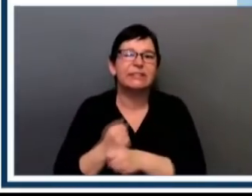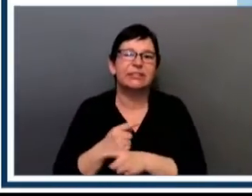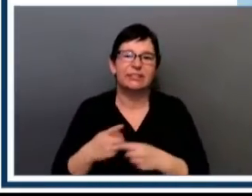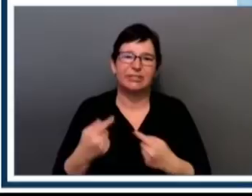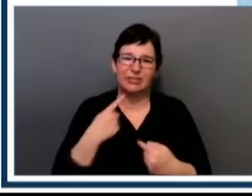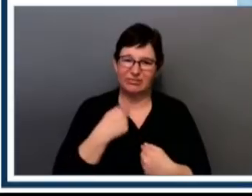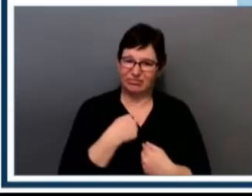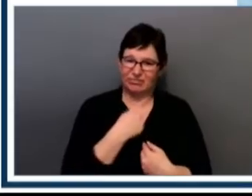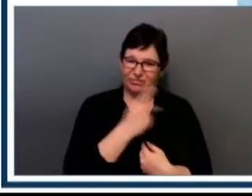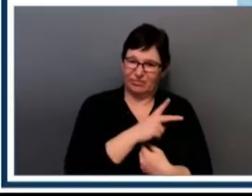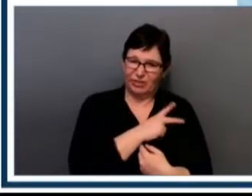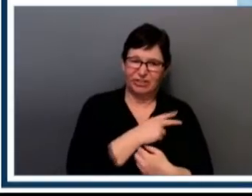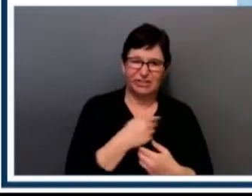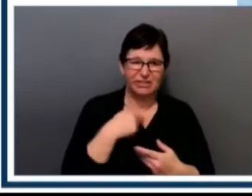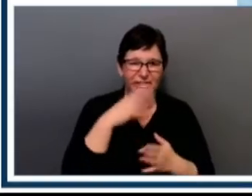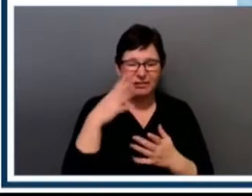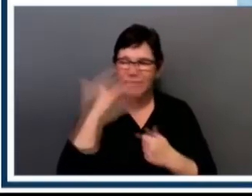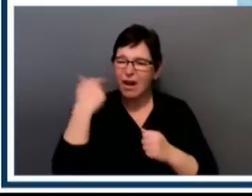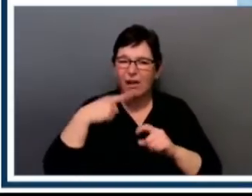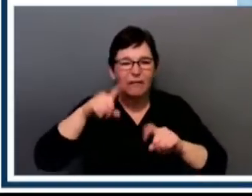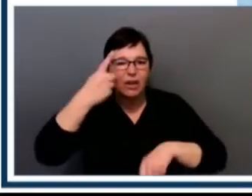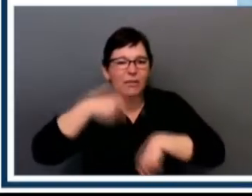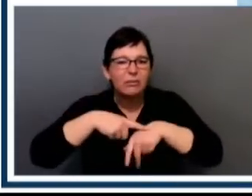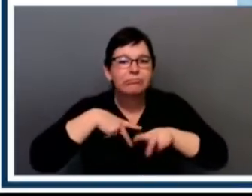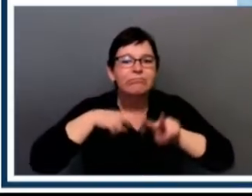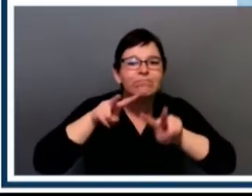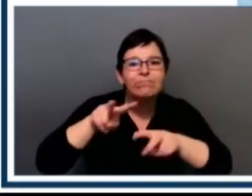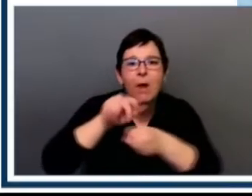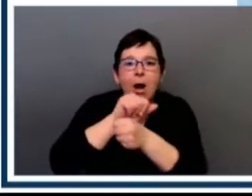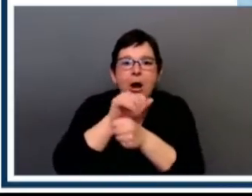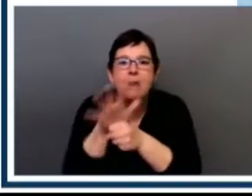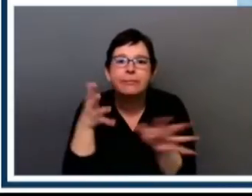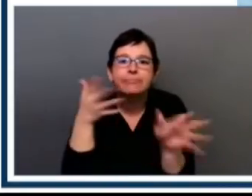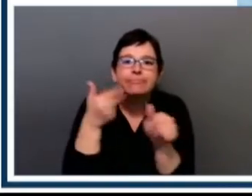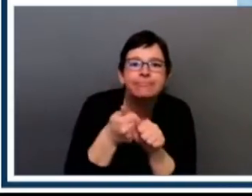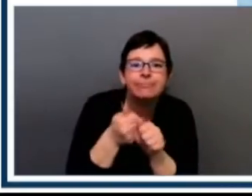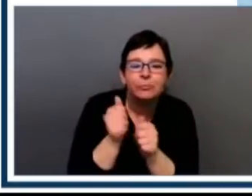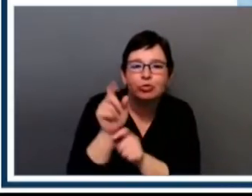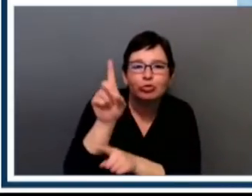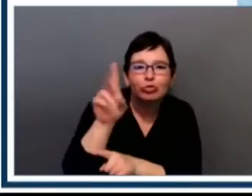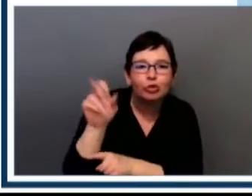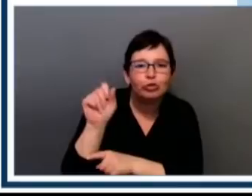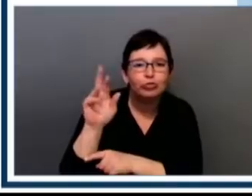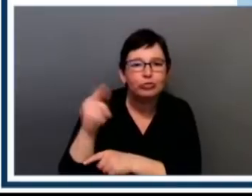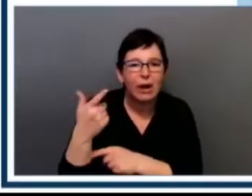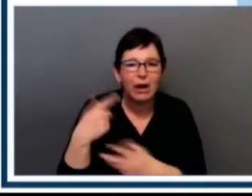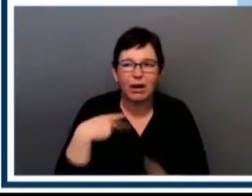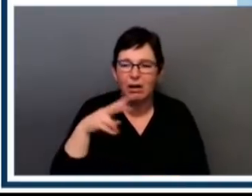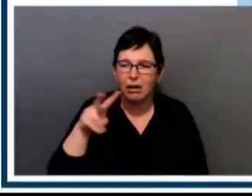of us ever thought that there would be 100 COVID briefings, or that